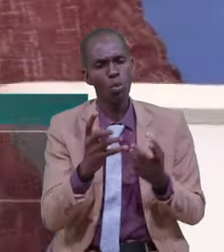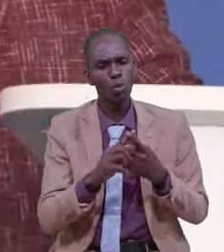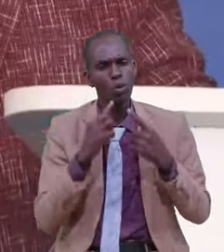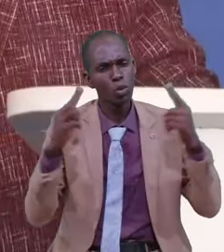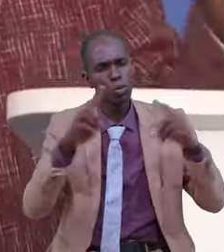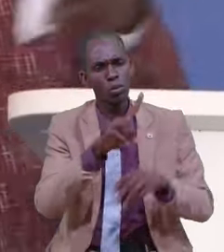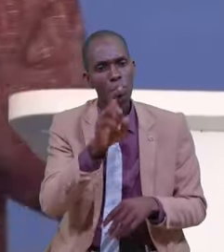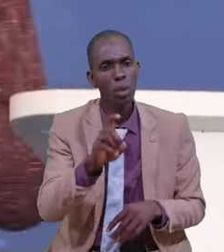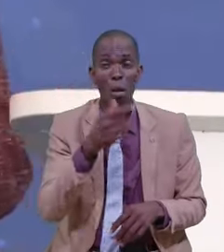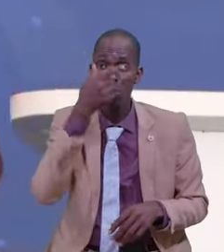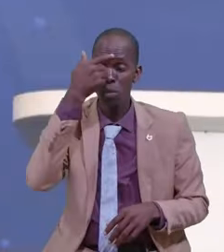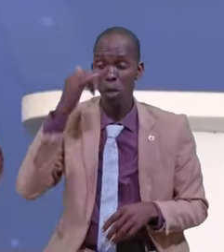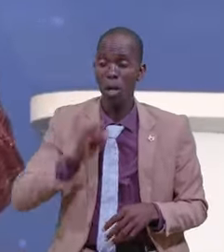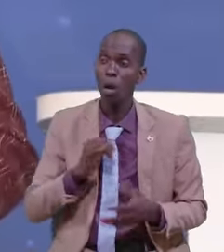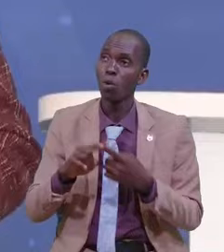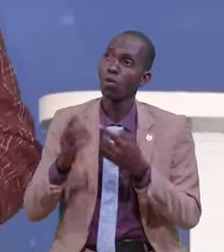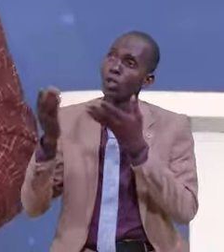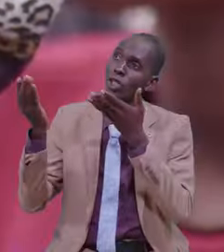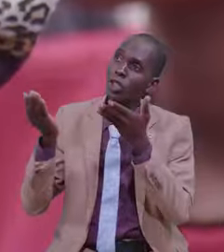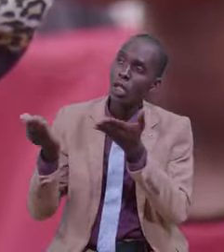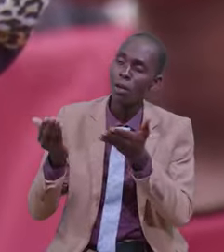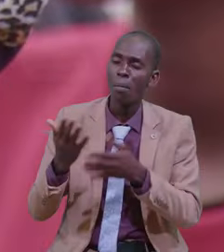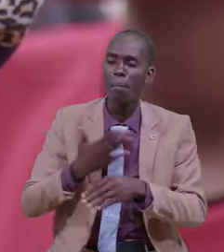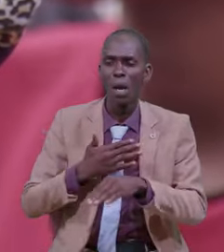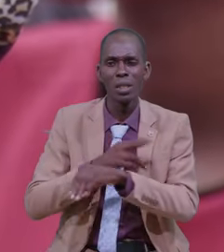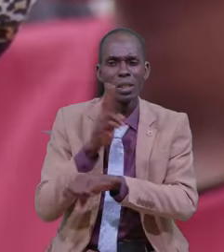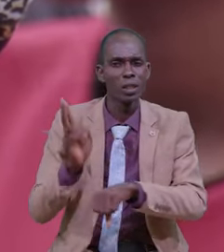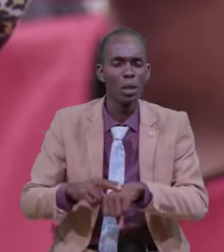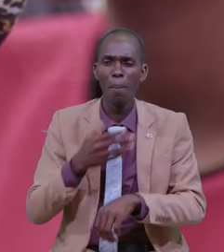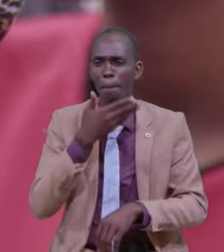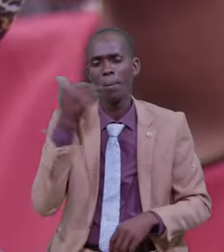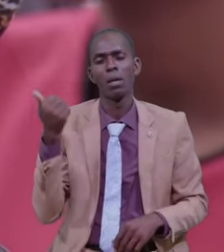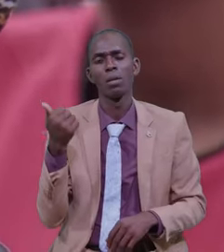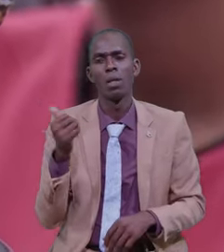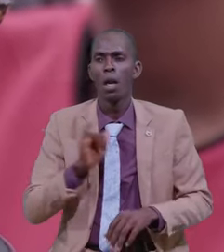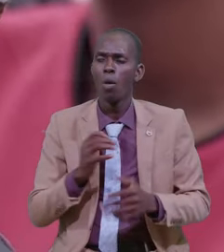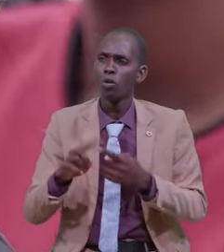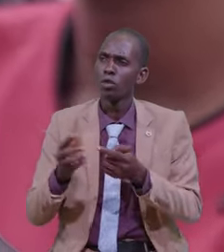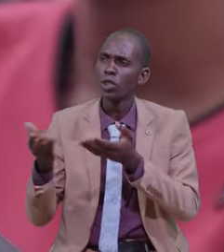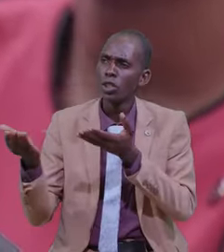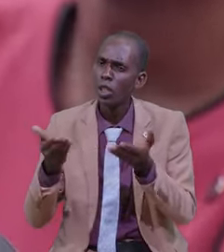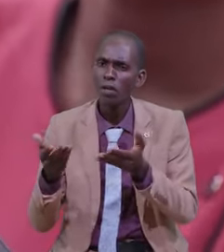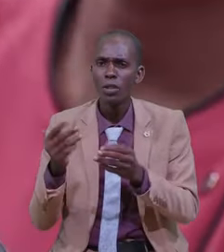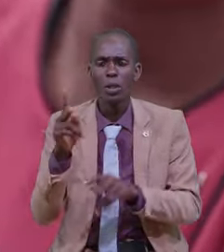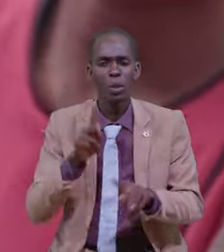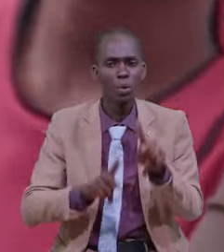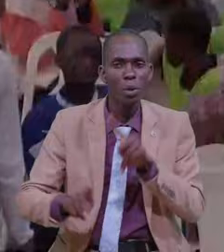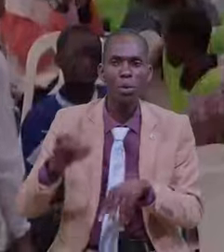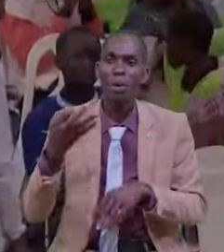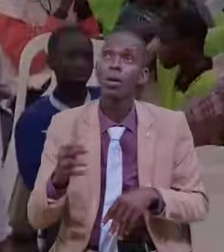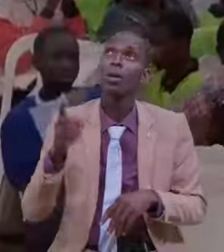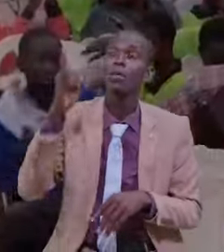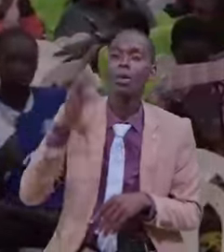want to serve my nation better. I want to serve the people of God